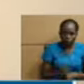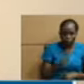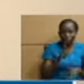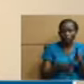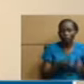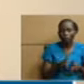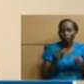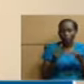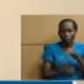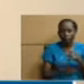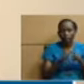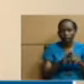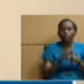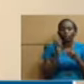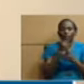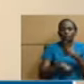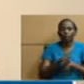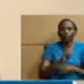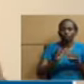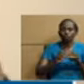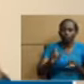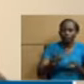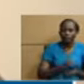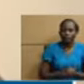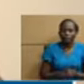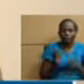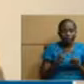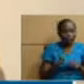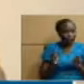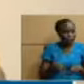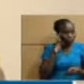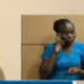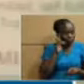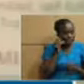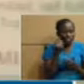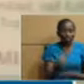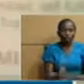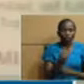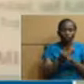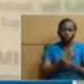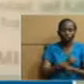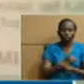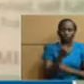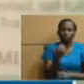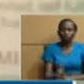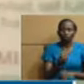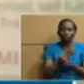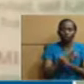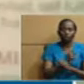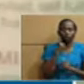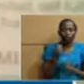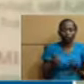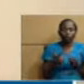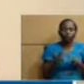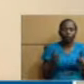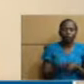the Disability Grants. Here we also have to look at the child support grants, especially in the Office of the Vulnerable Children